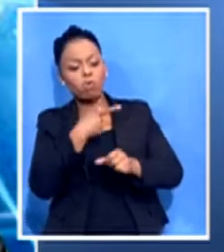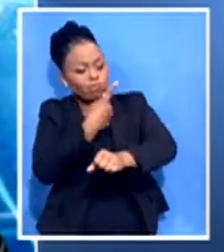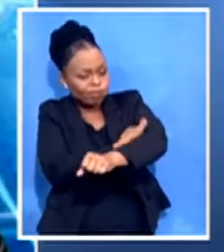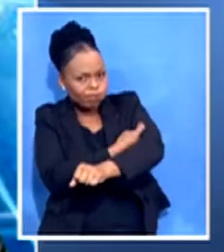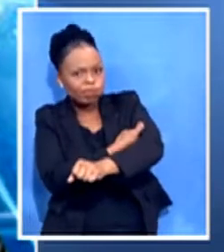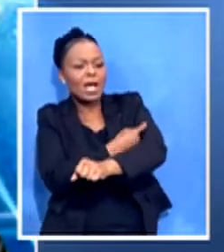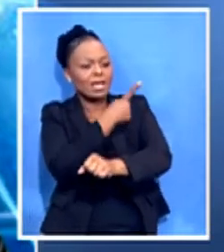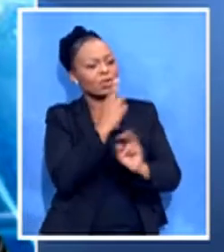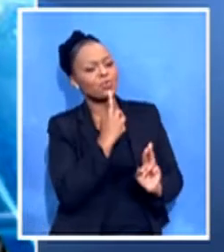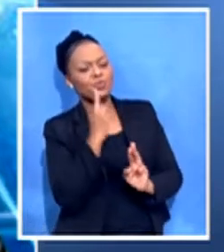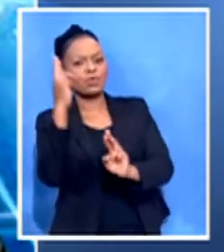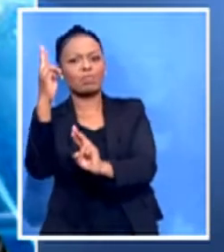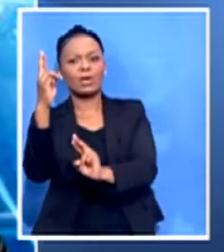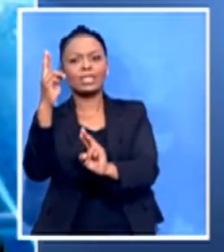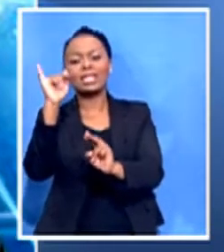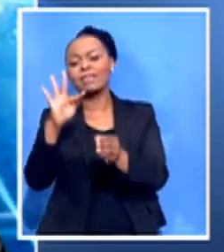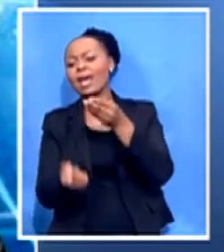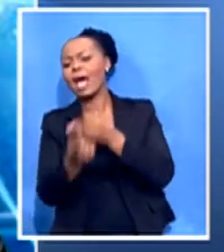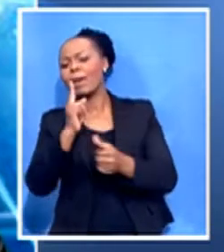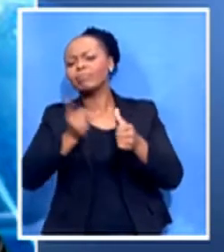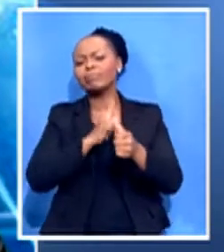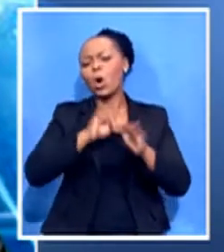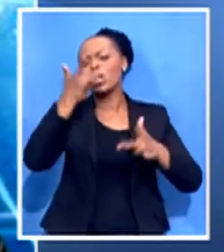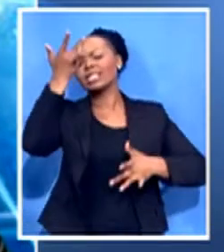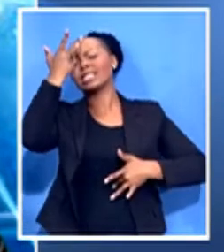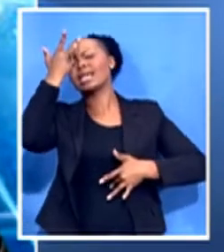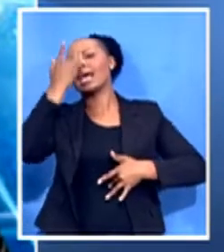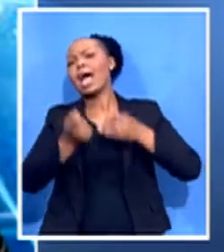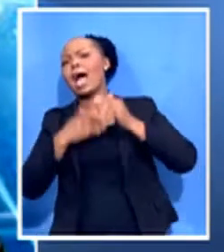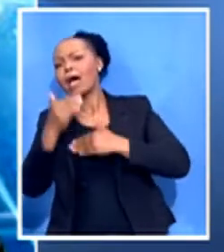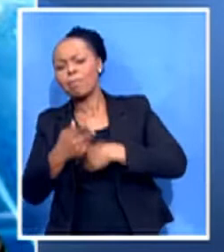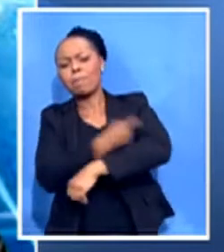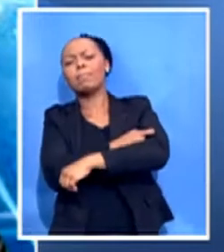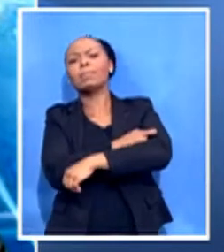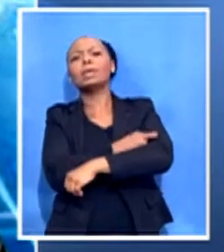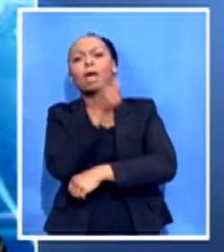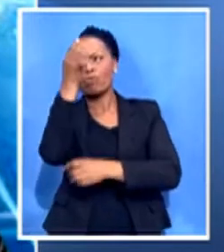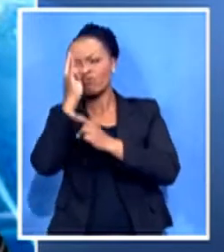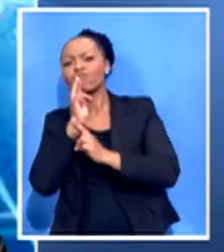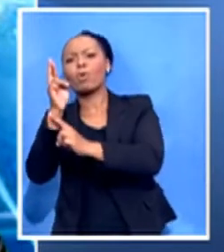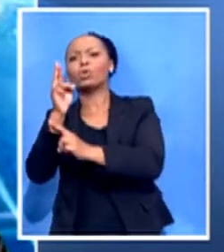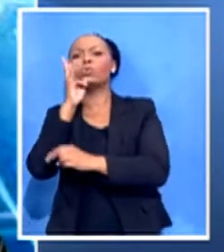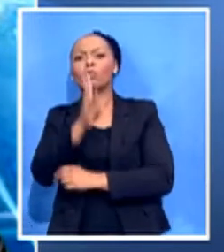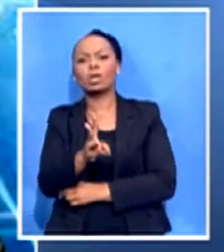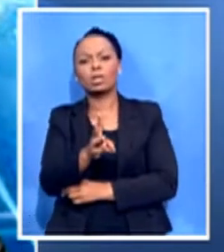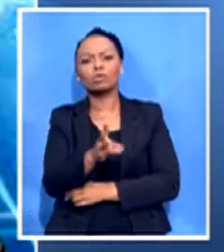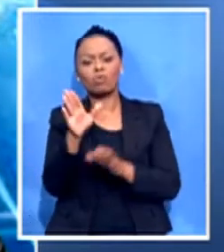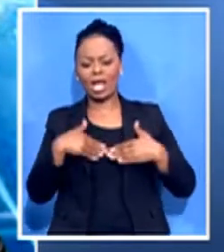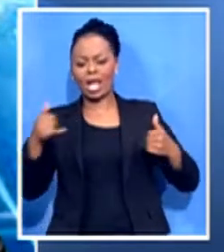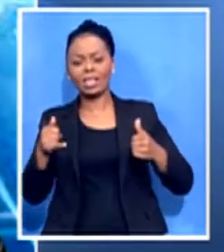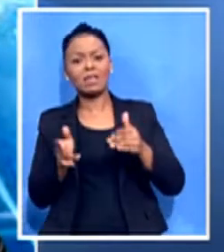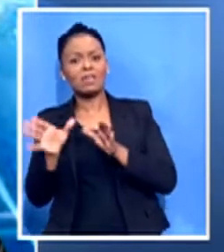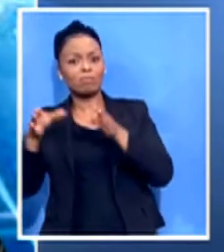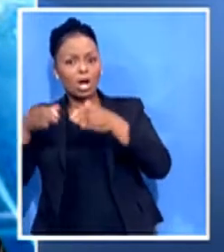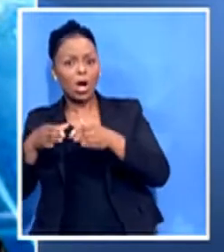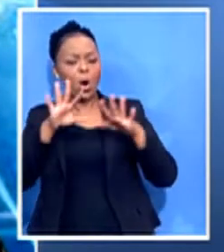effect, if any, to the health facilities or even to the regulatory authority. So it doesn't mean that